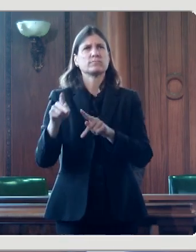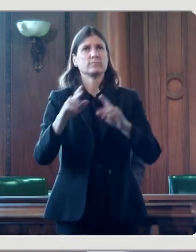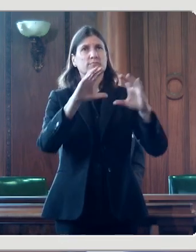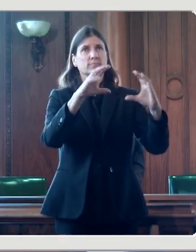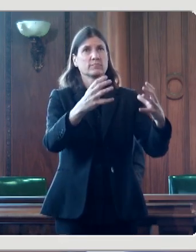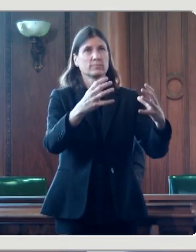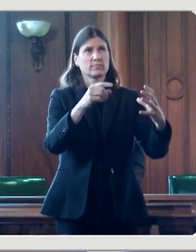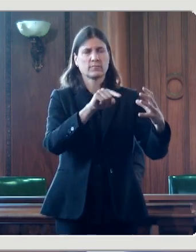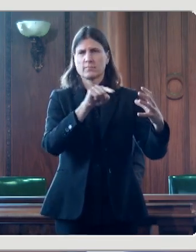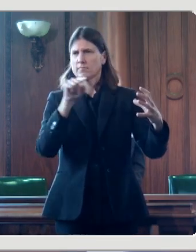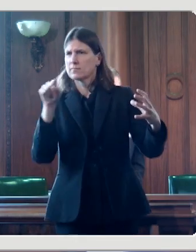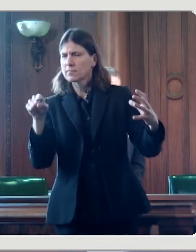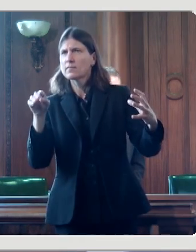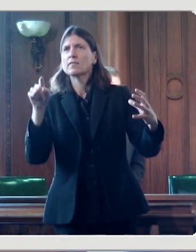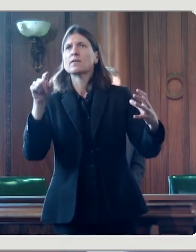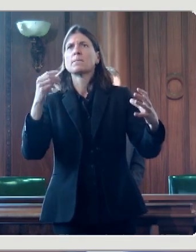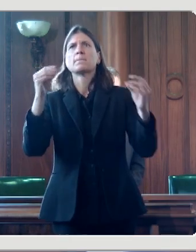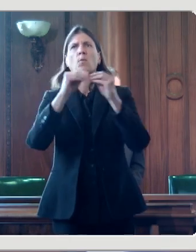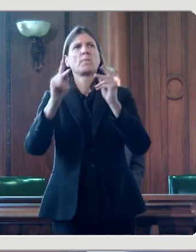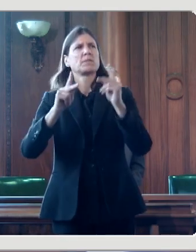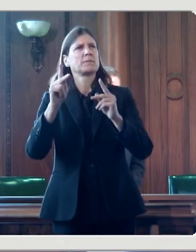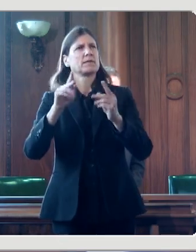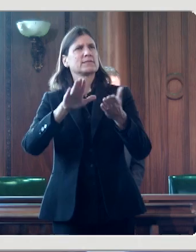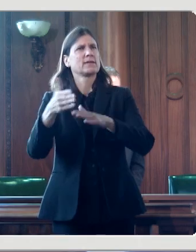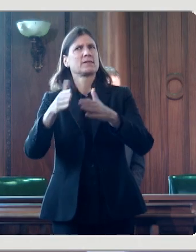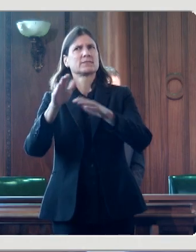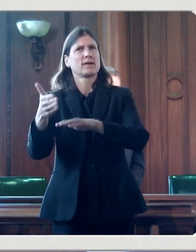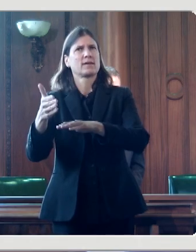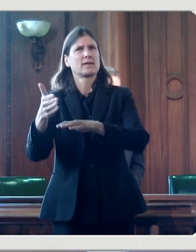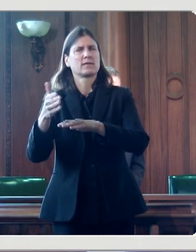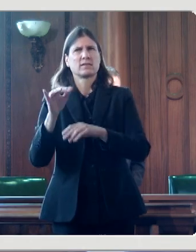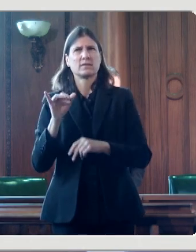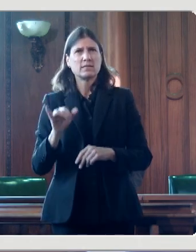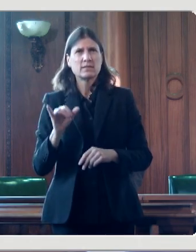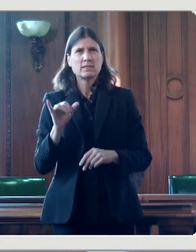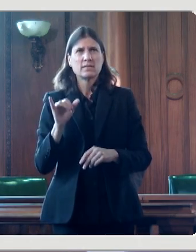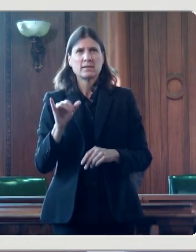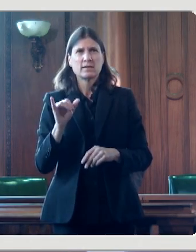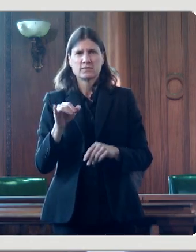2020, just under 1 out of every